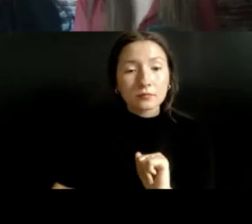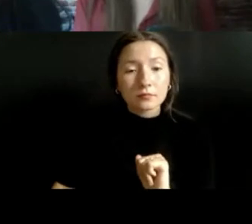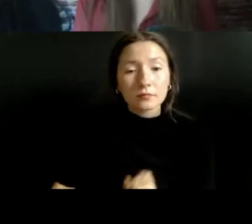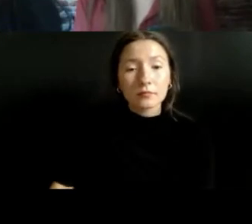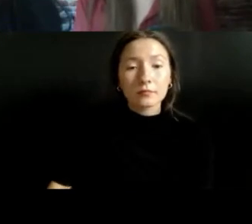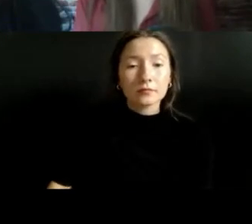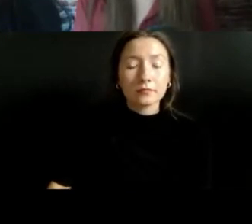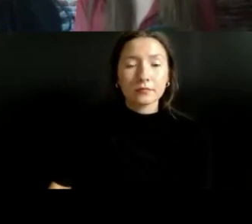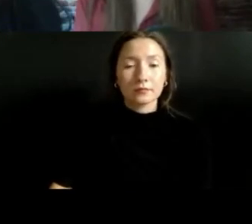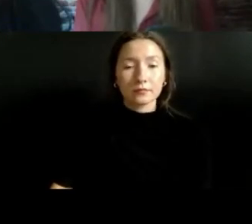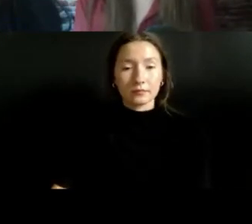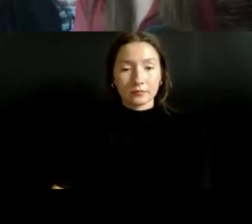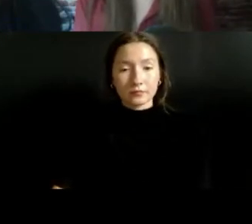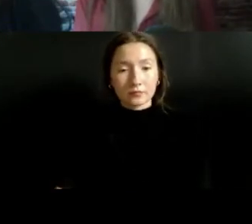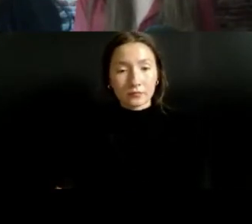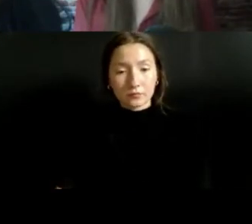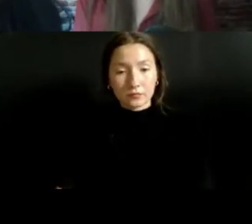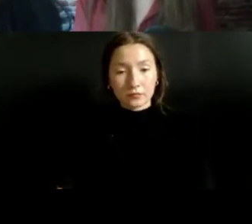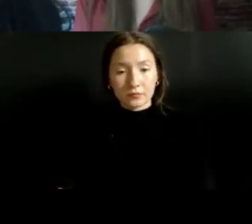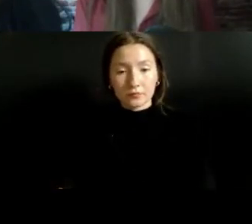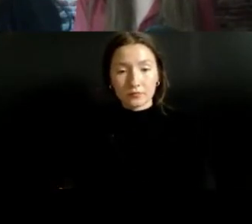test.